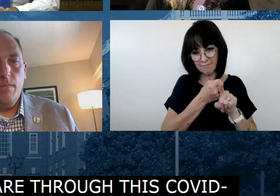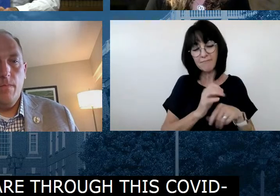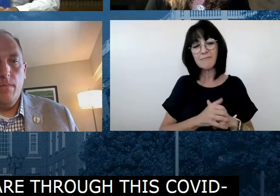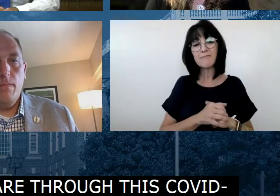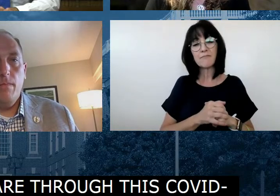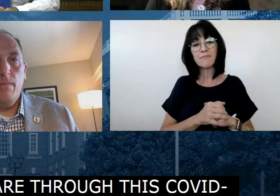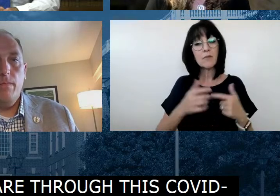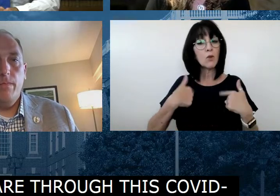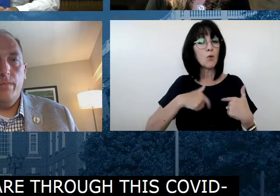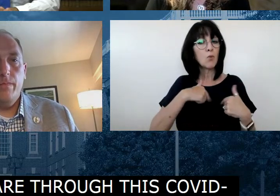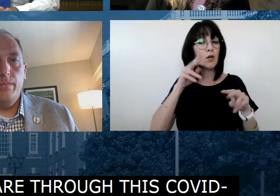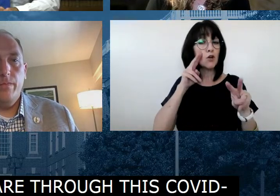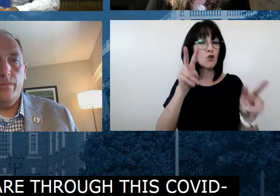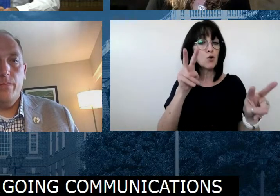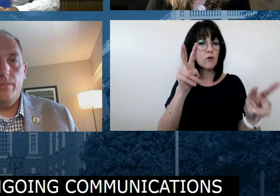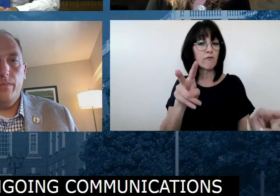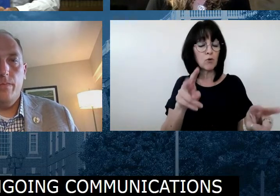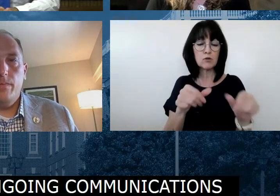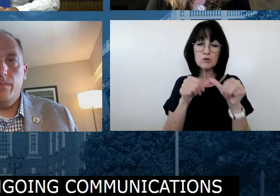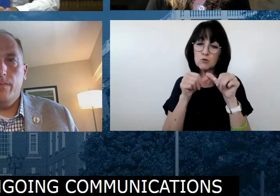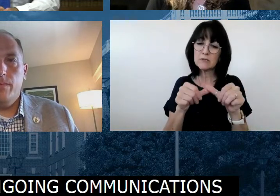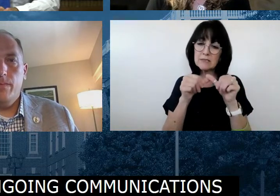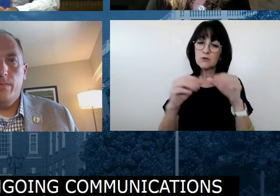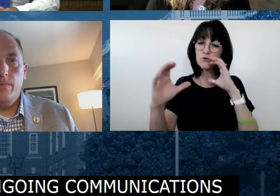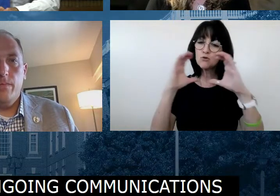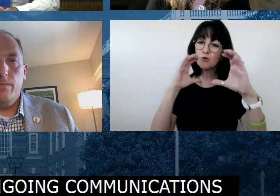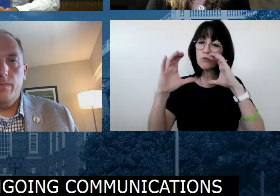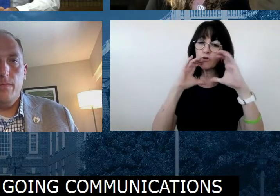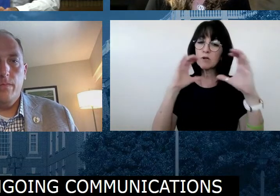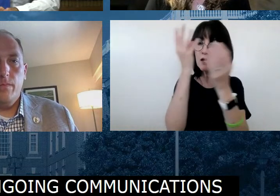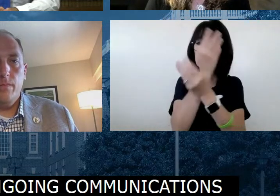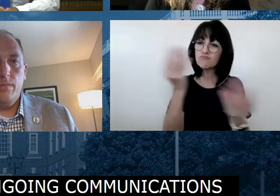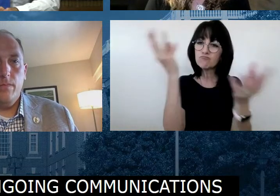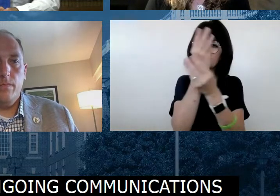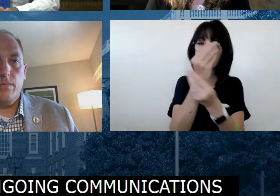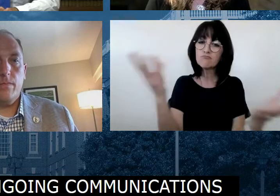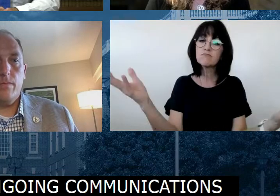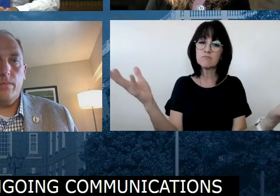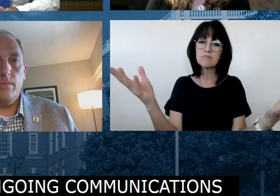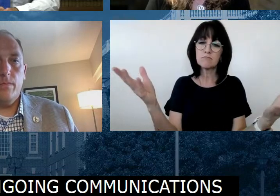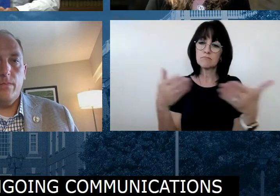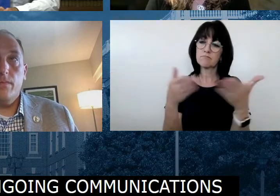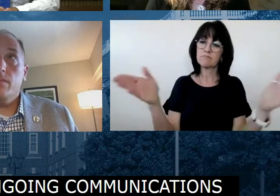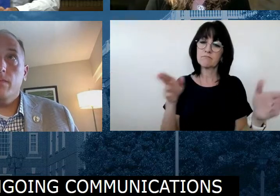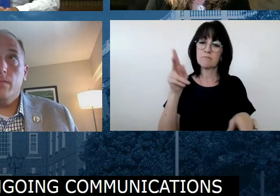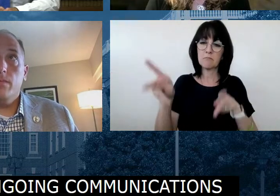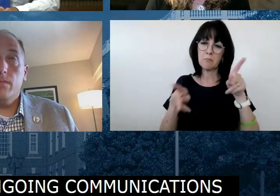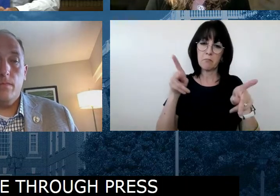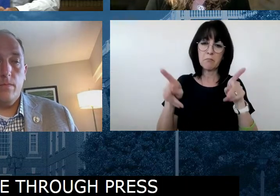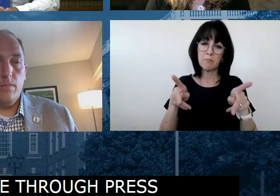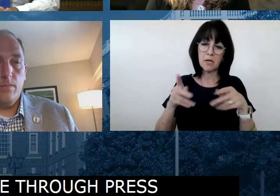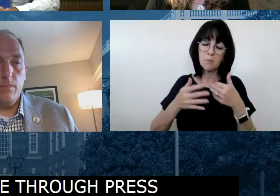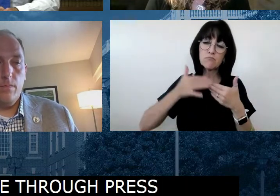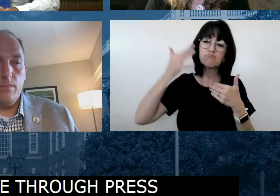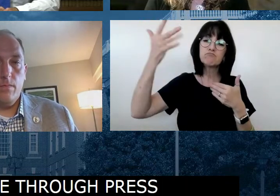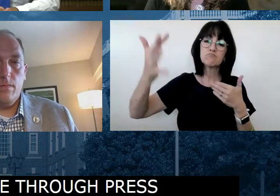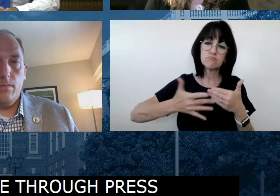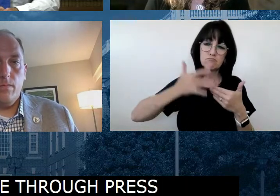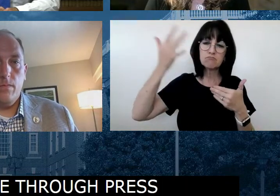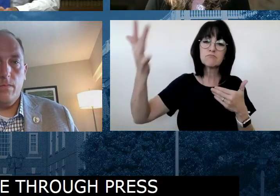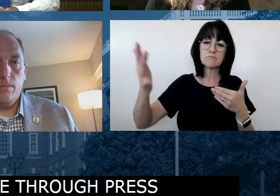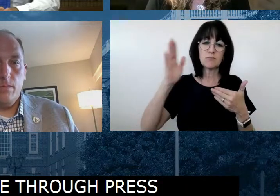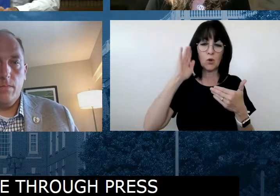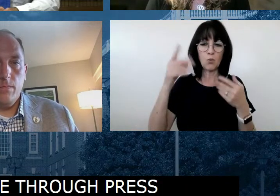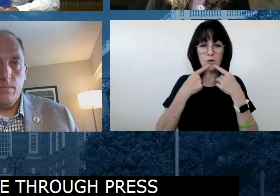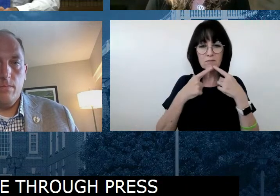in our state through press releases, through our website, through periodic press conferences. But we'll sign off for the